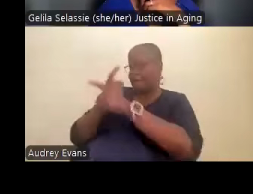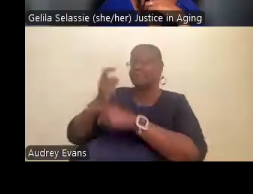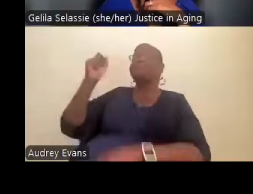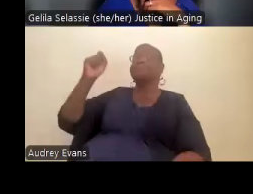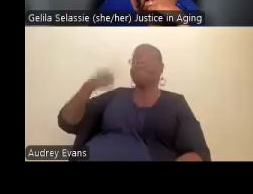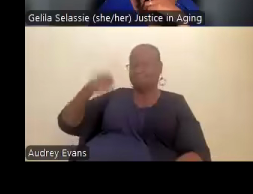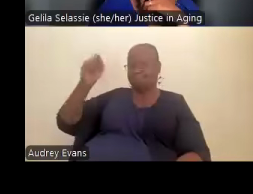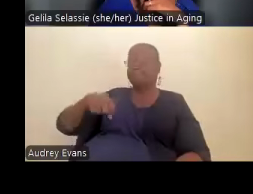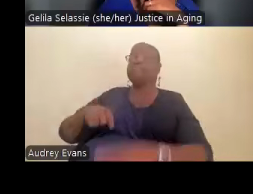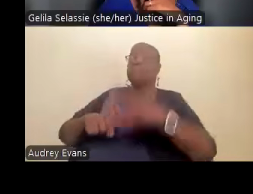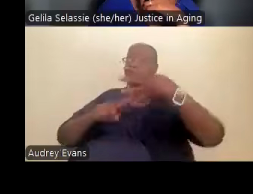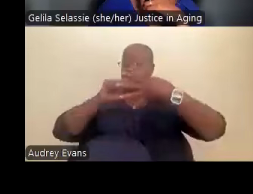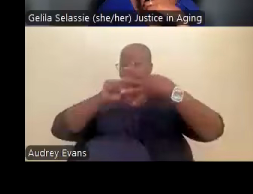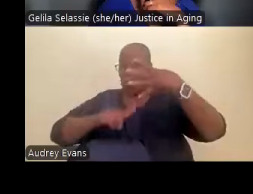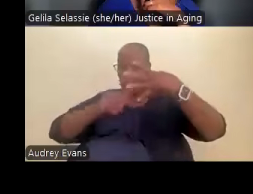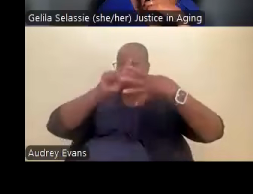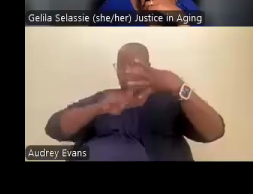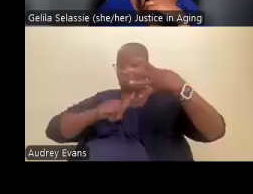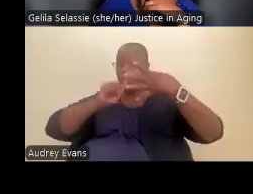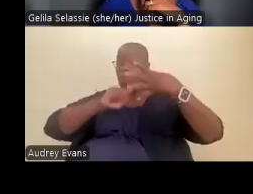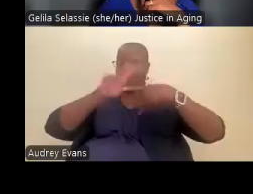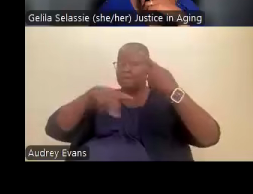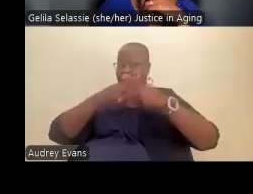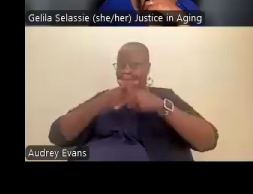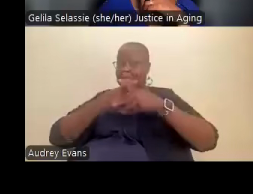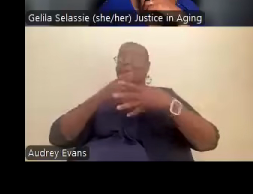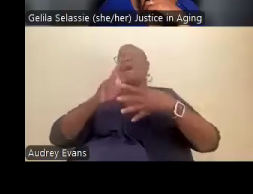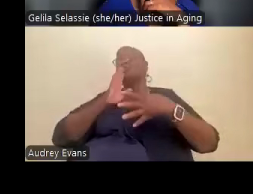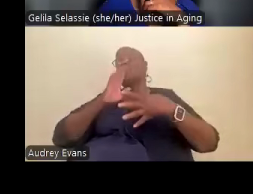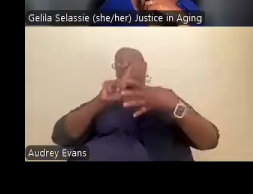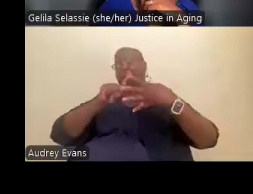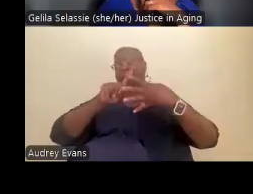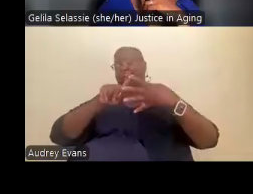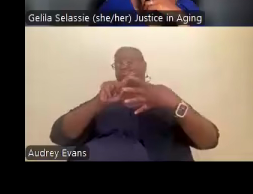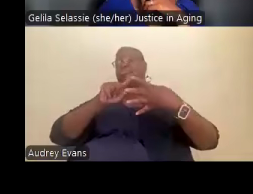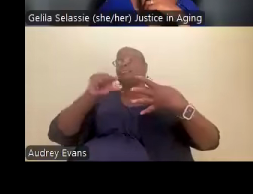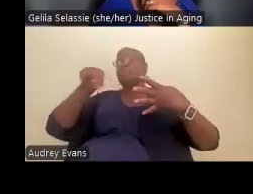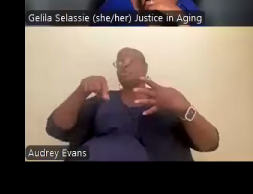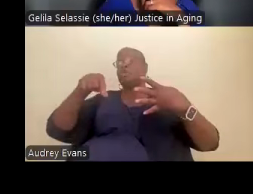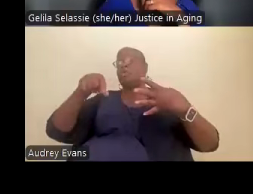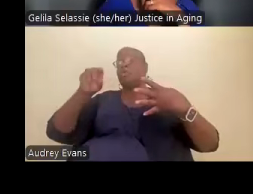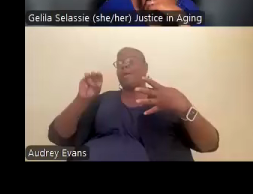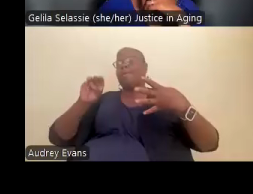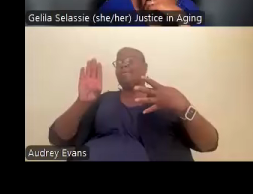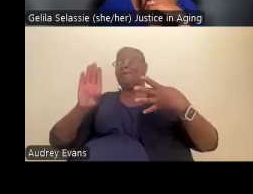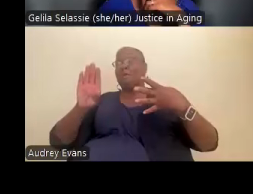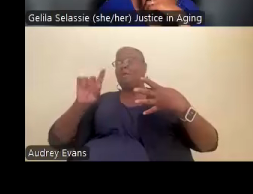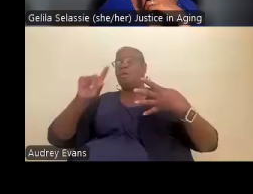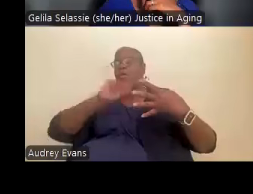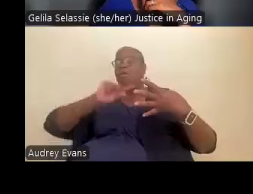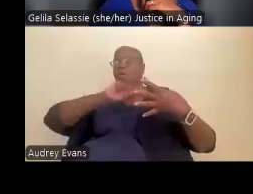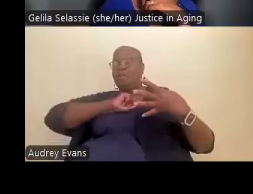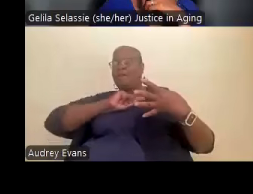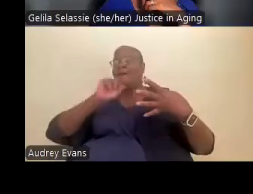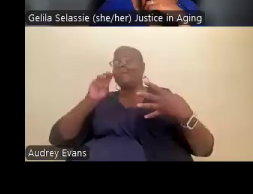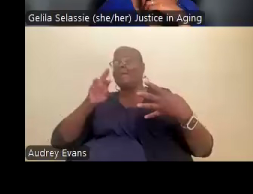Again, there are 4 different types. I covered the main one, the qualified Medicare beneficiary program. That one